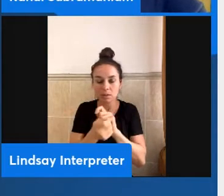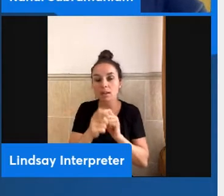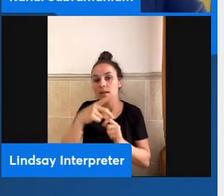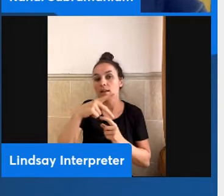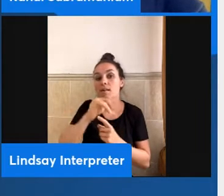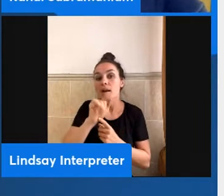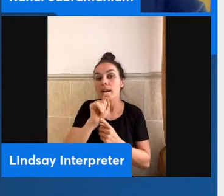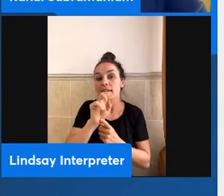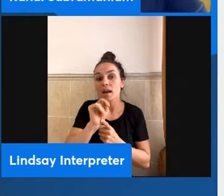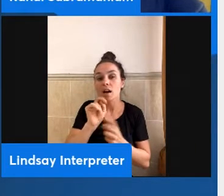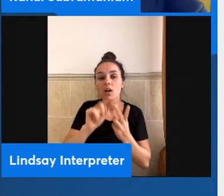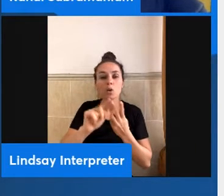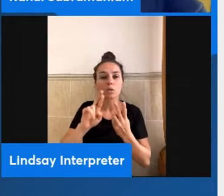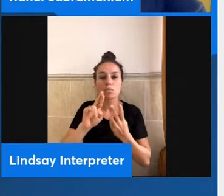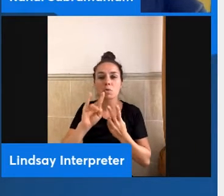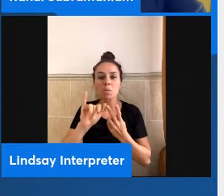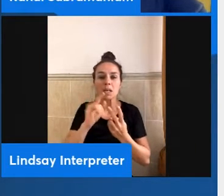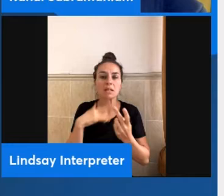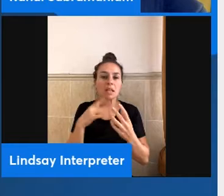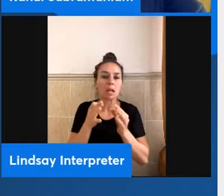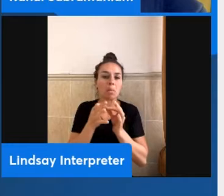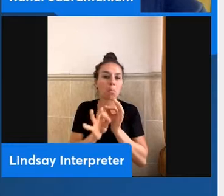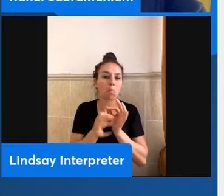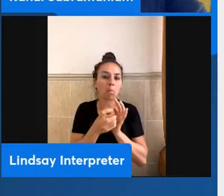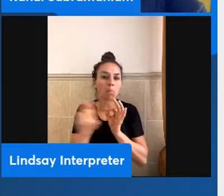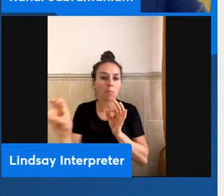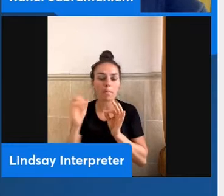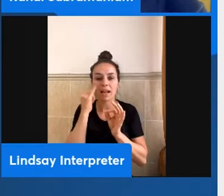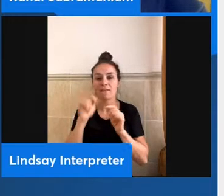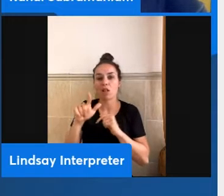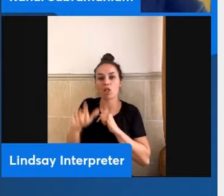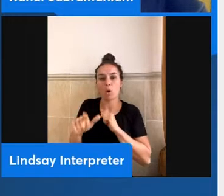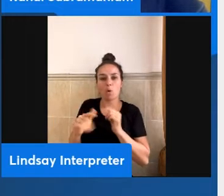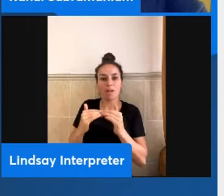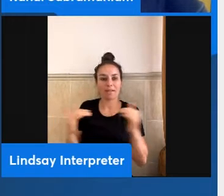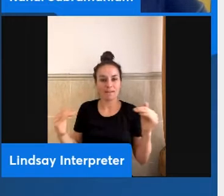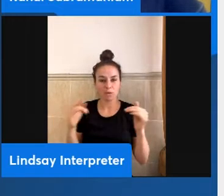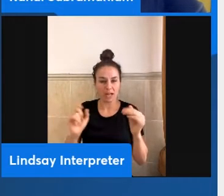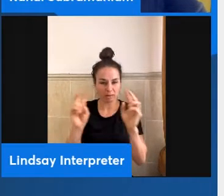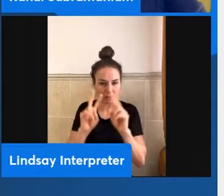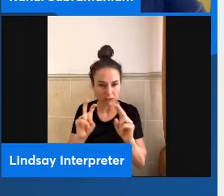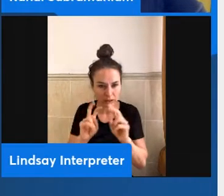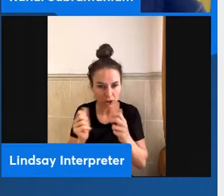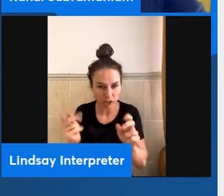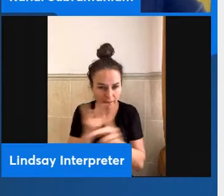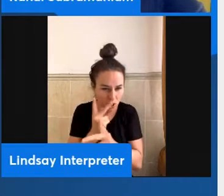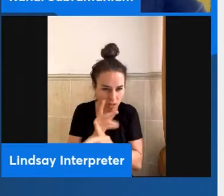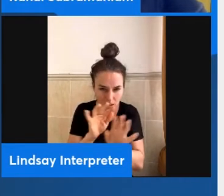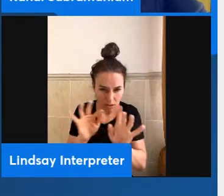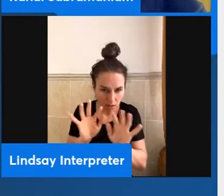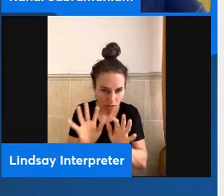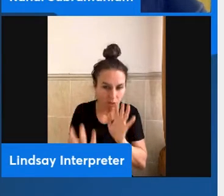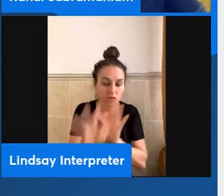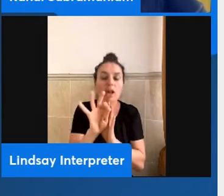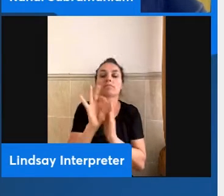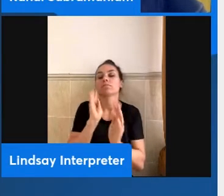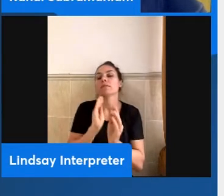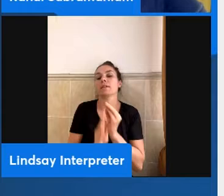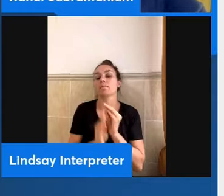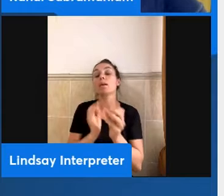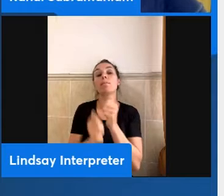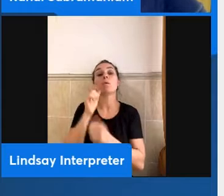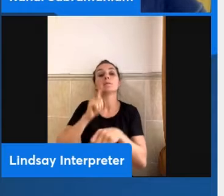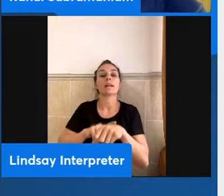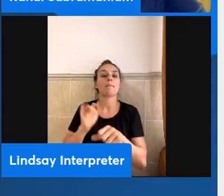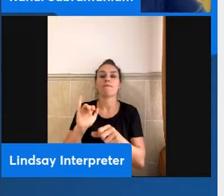not a big deal. But at something lower level, you'll have to dig deep. But usually these things have been solved and documented.